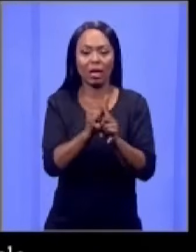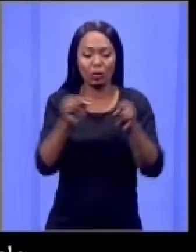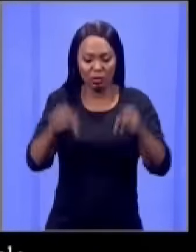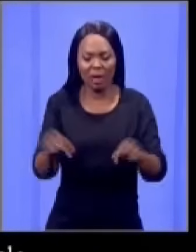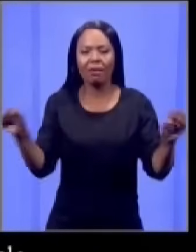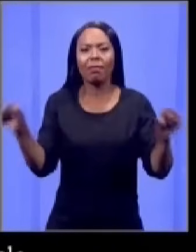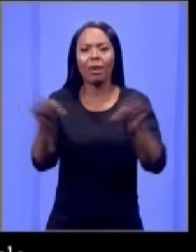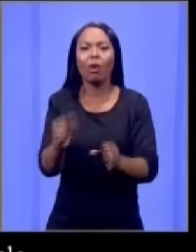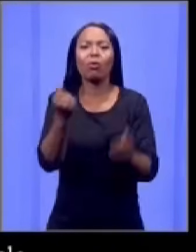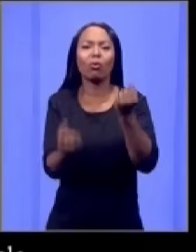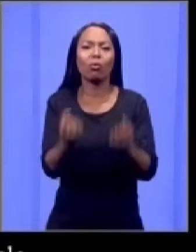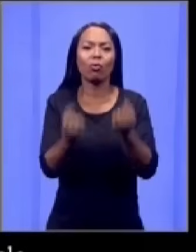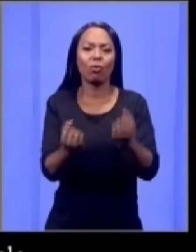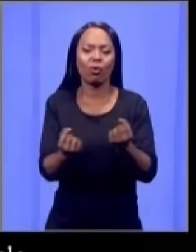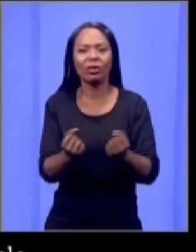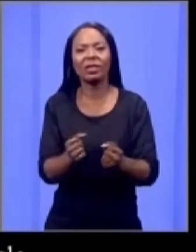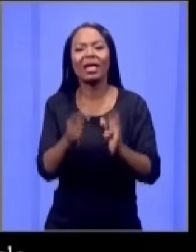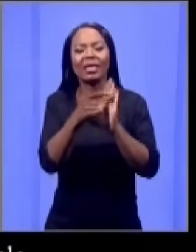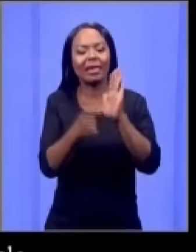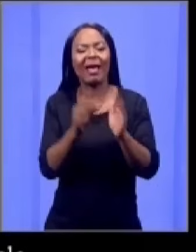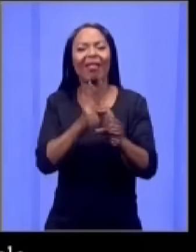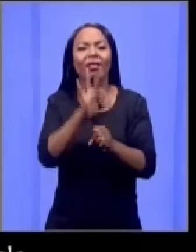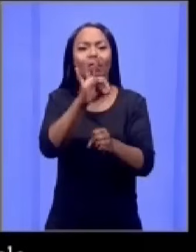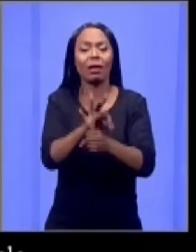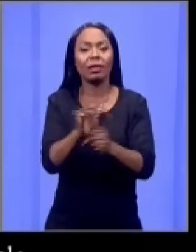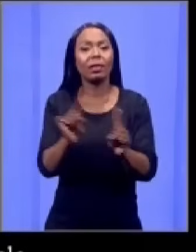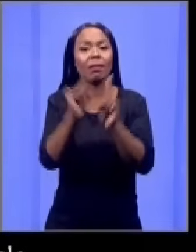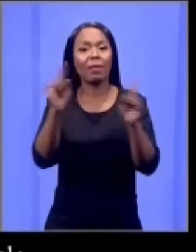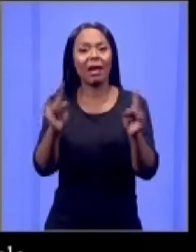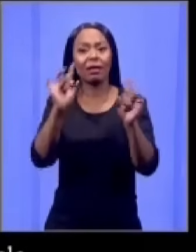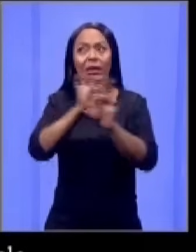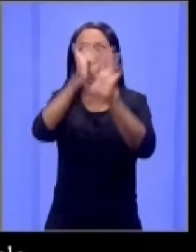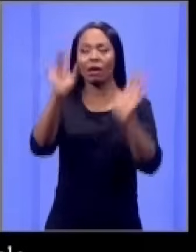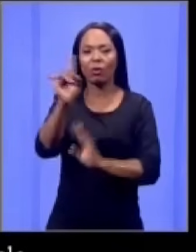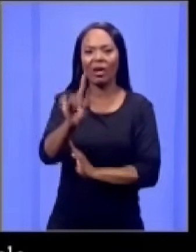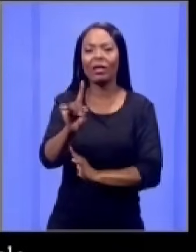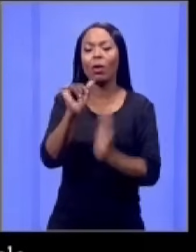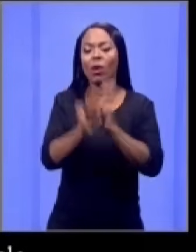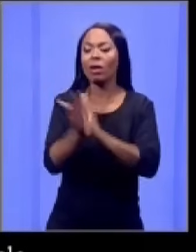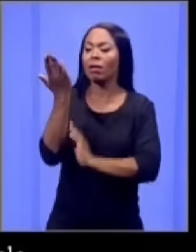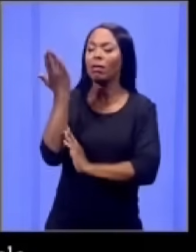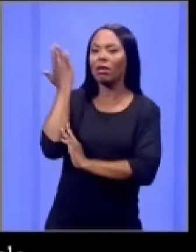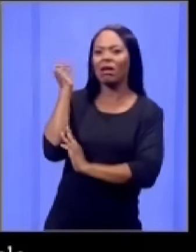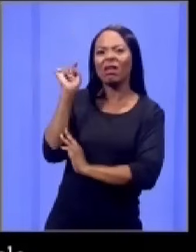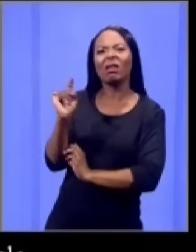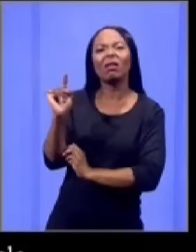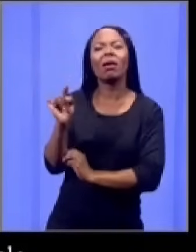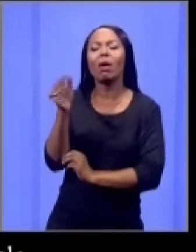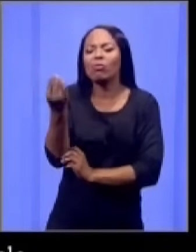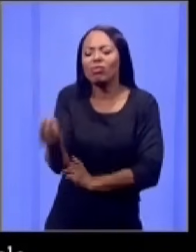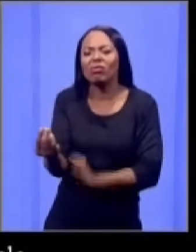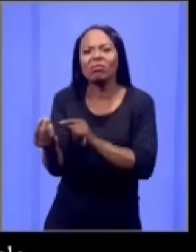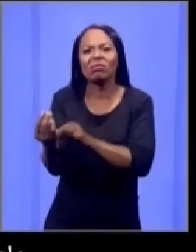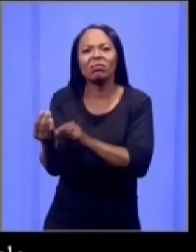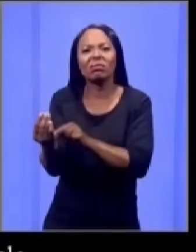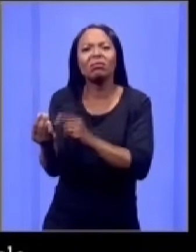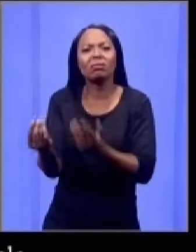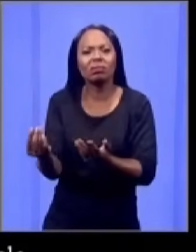la 13 ntho e ntle fela ke hore hona bekeng eo e fetileng ngwana o ile a tlameha